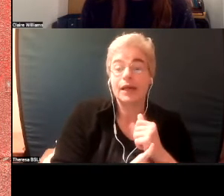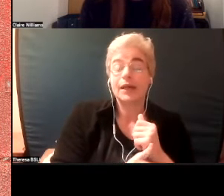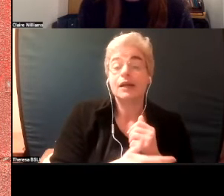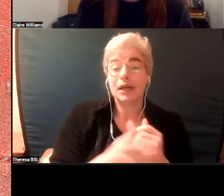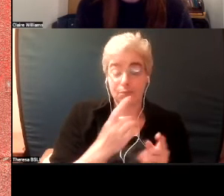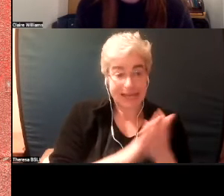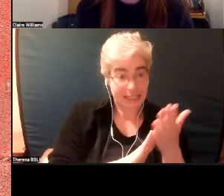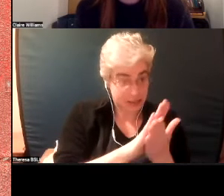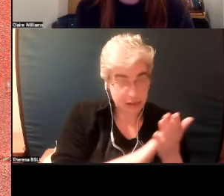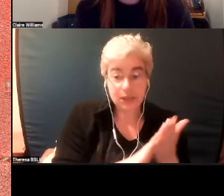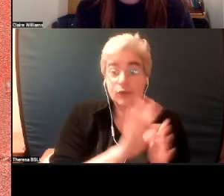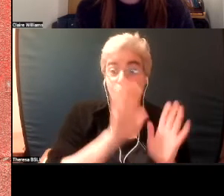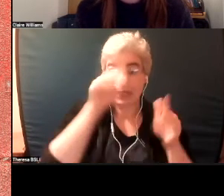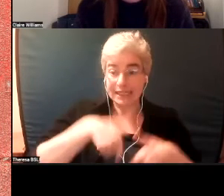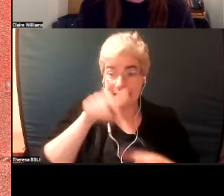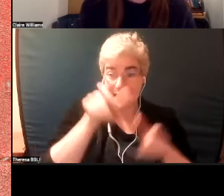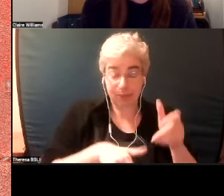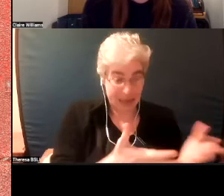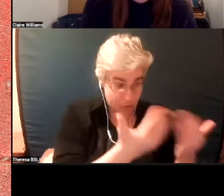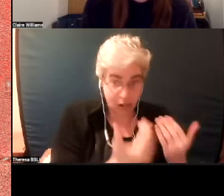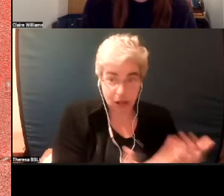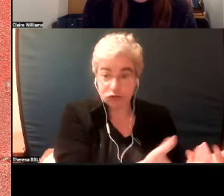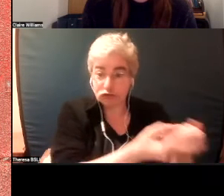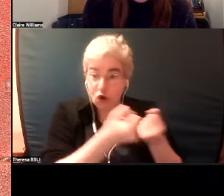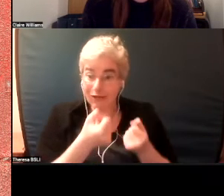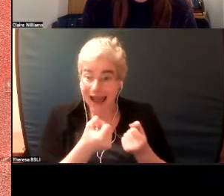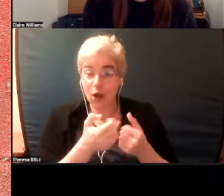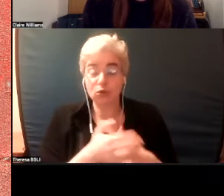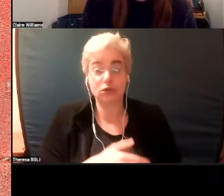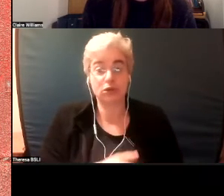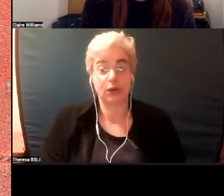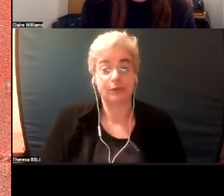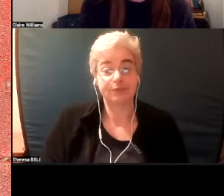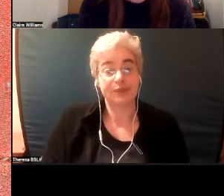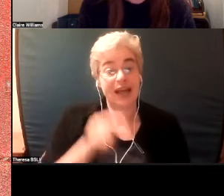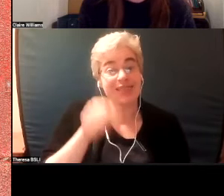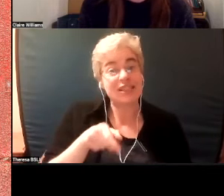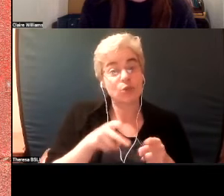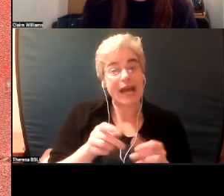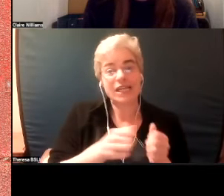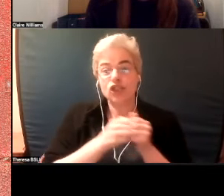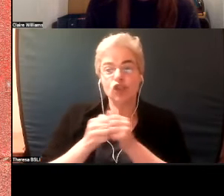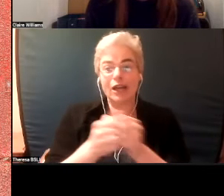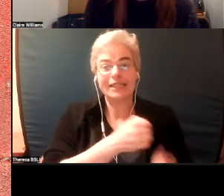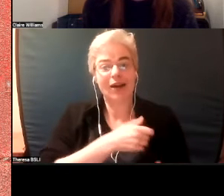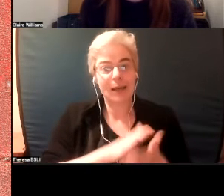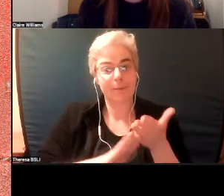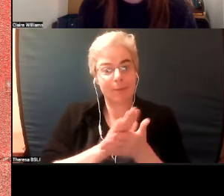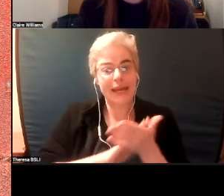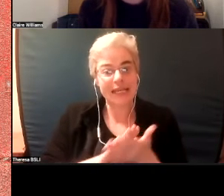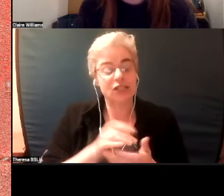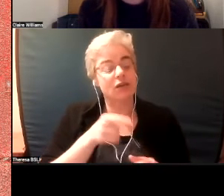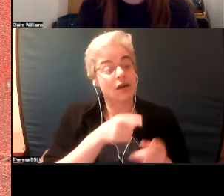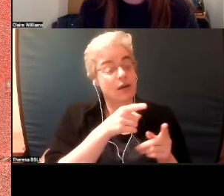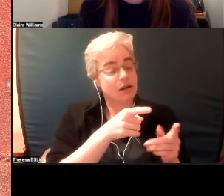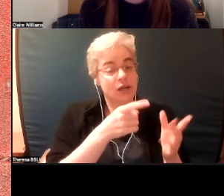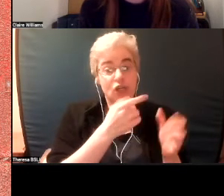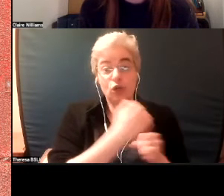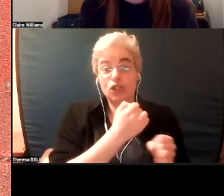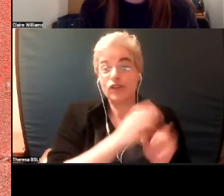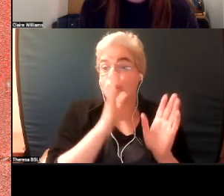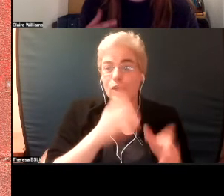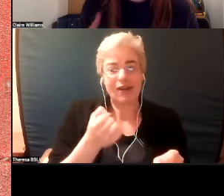drawing them out of the world's imposed silence. And in this way, solidarity means, according to Gutierrez, that they don't have to